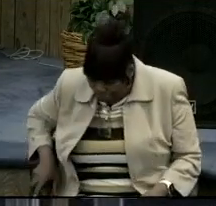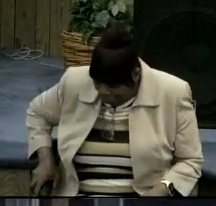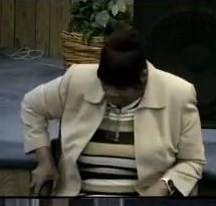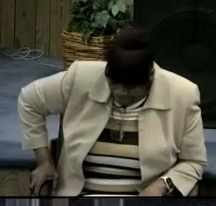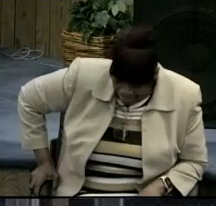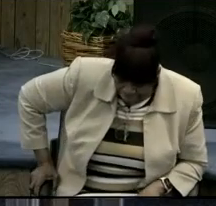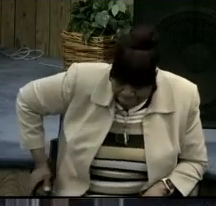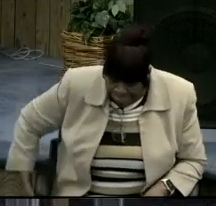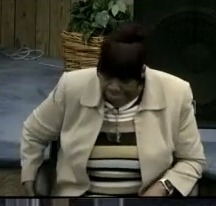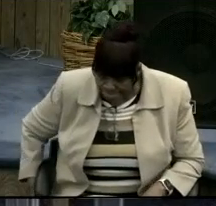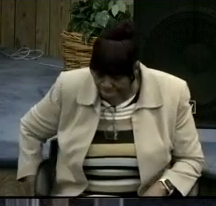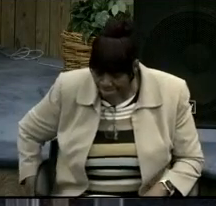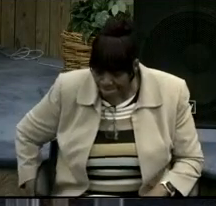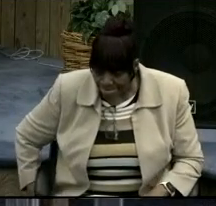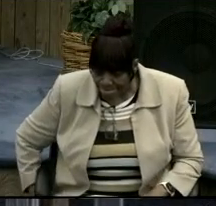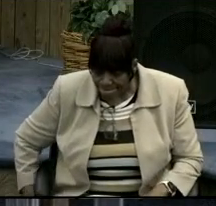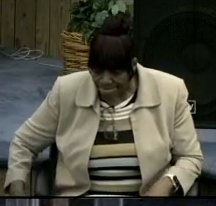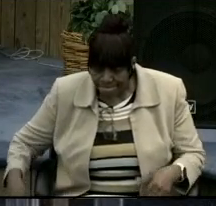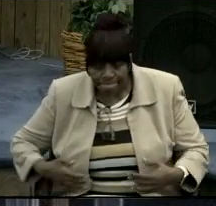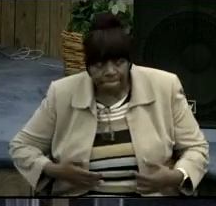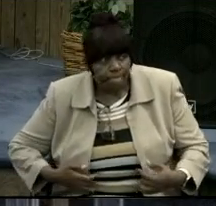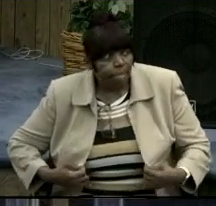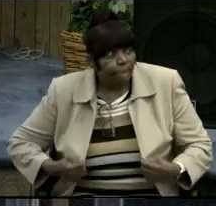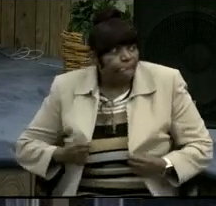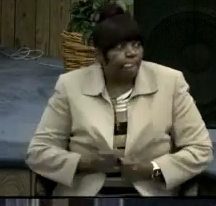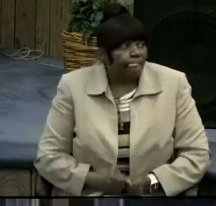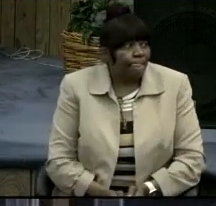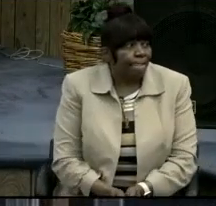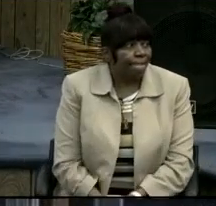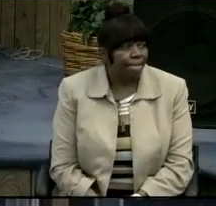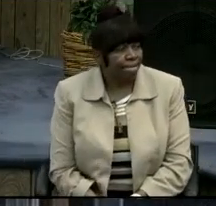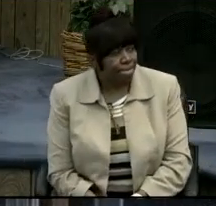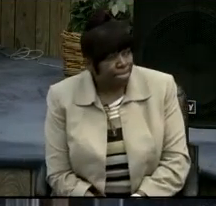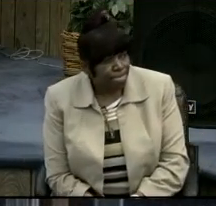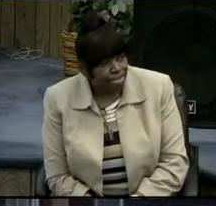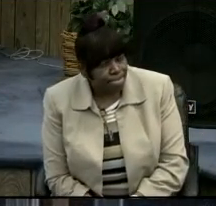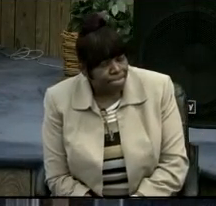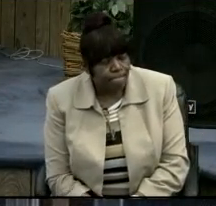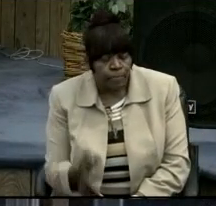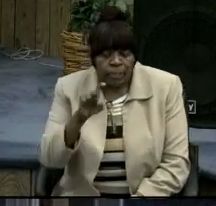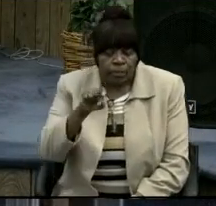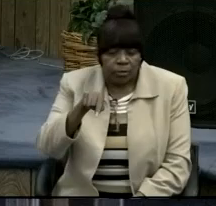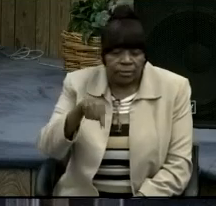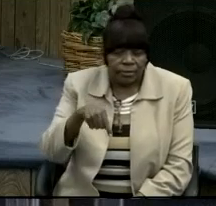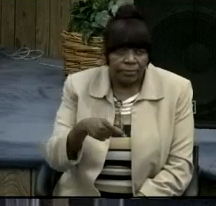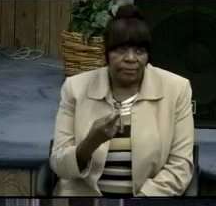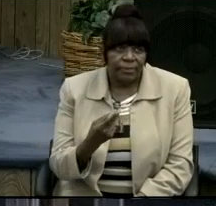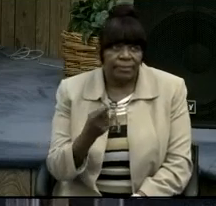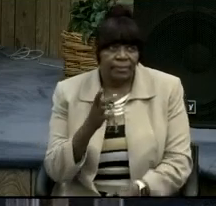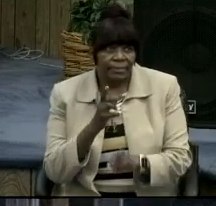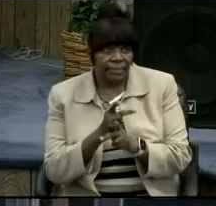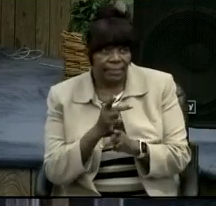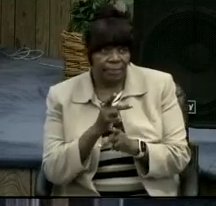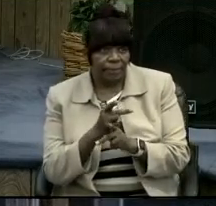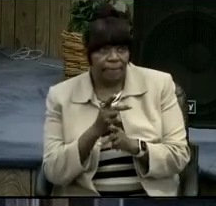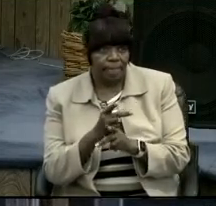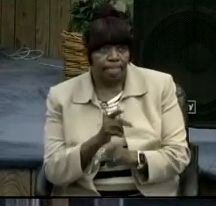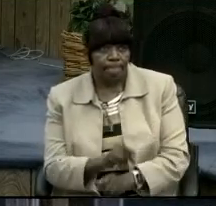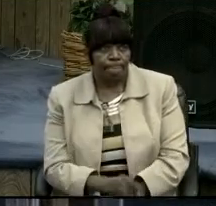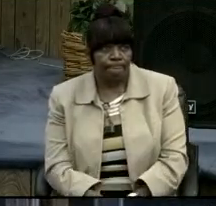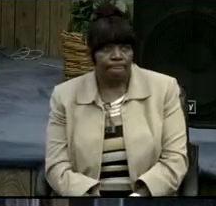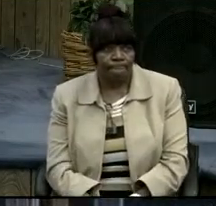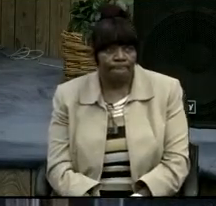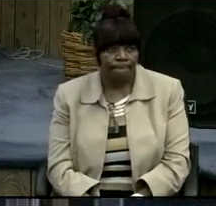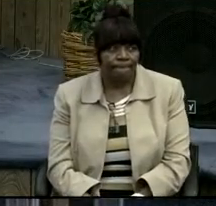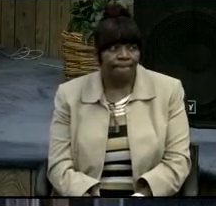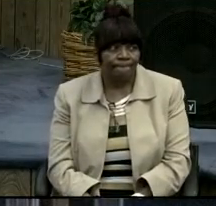to have to pull out your phone and go live yourself. And we'll just keep it moving in Jesus' name. All right. We're going to bring